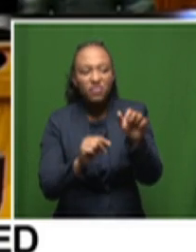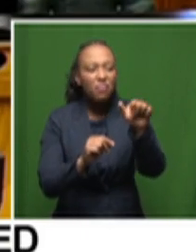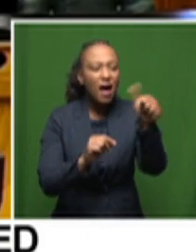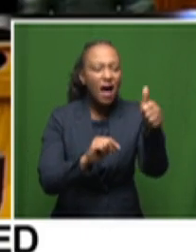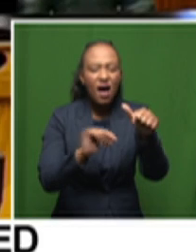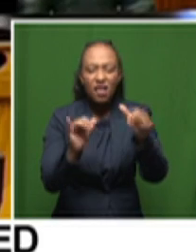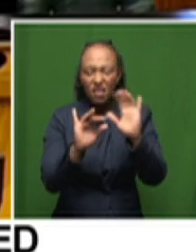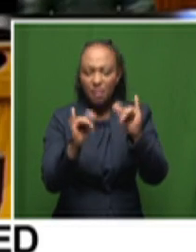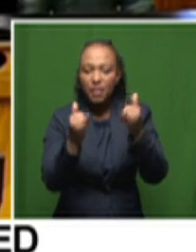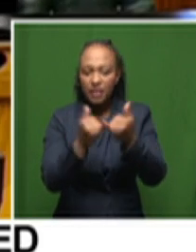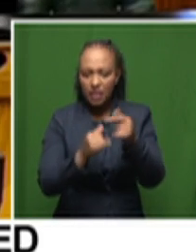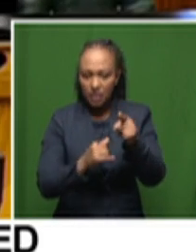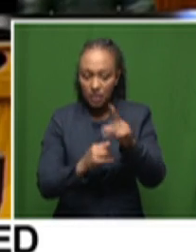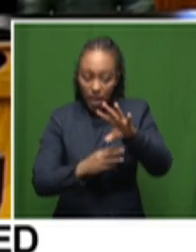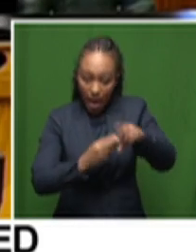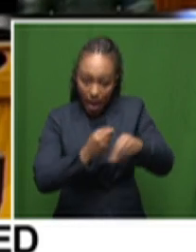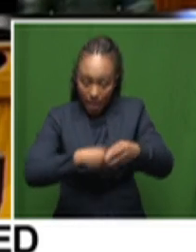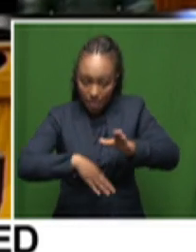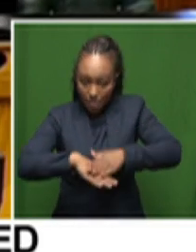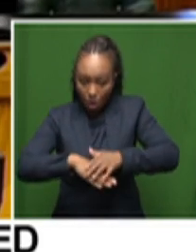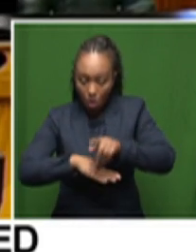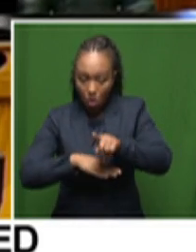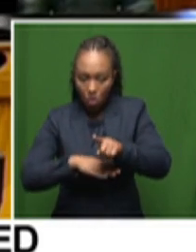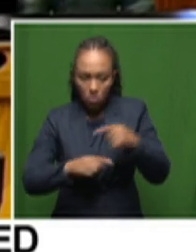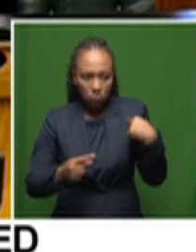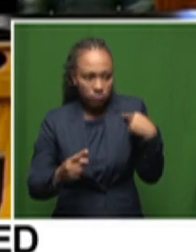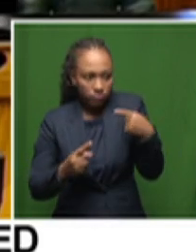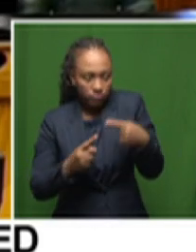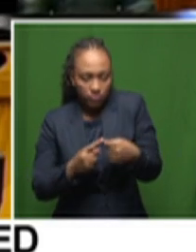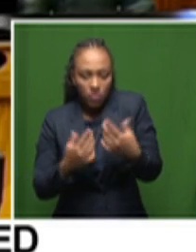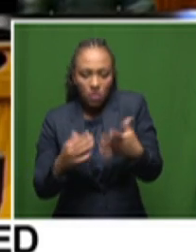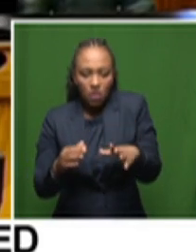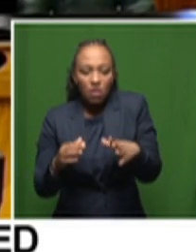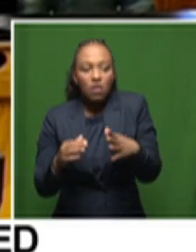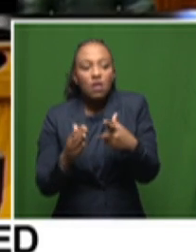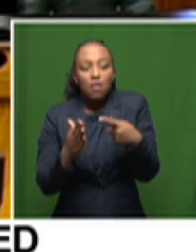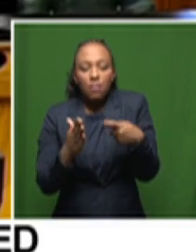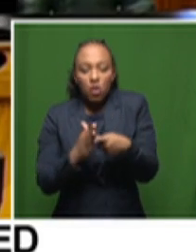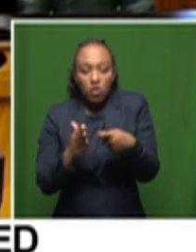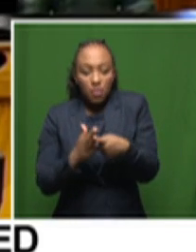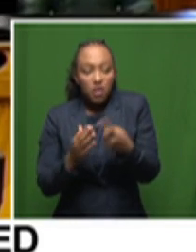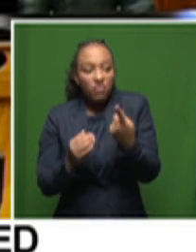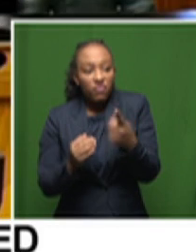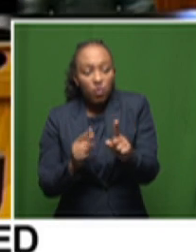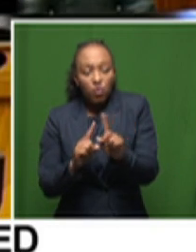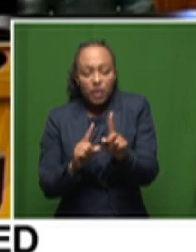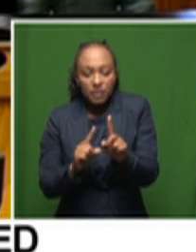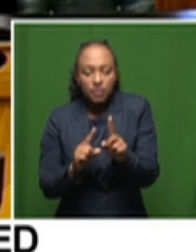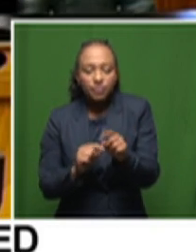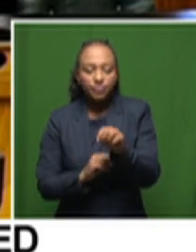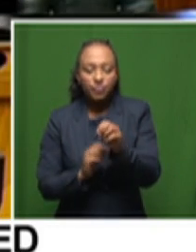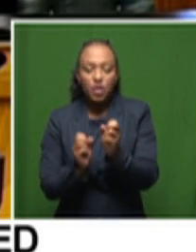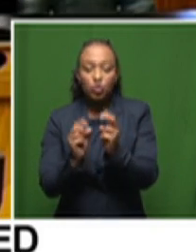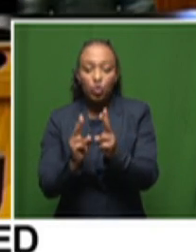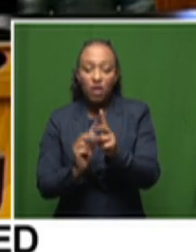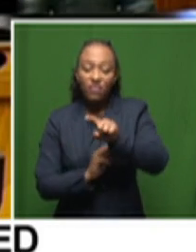addition, the way has been opened for the procurement of almost